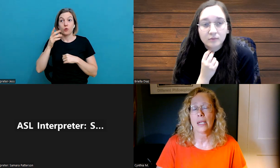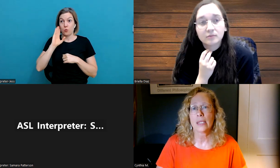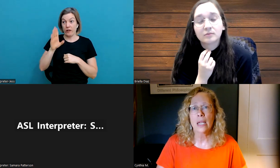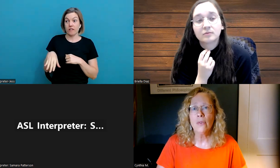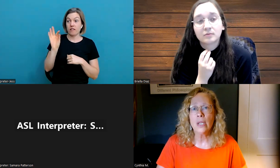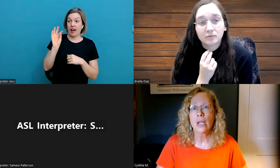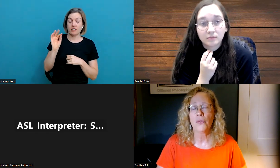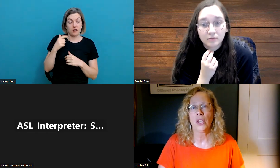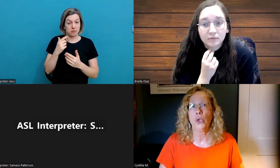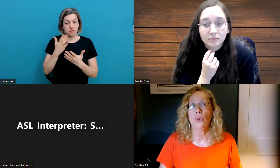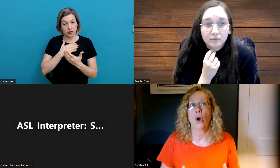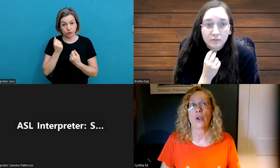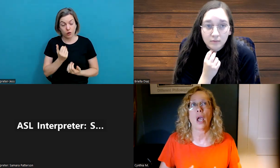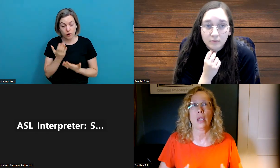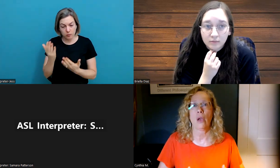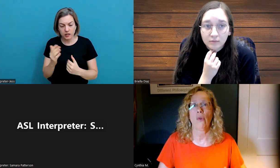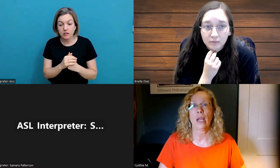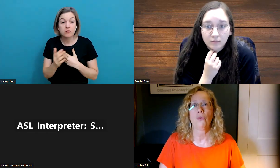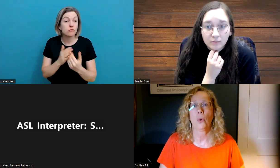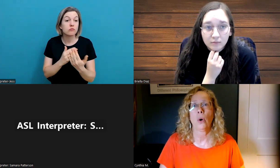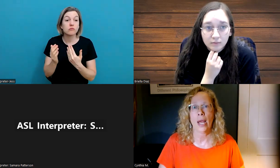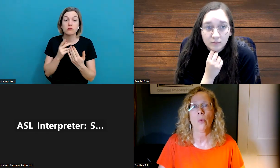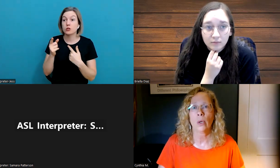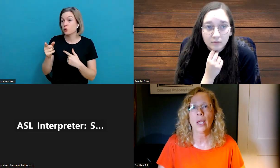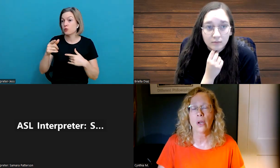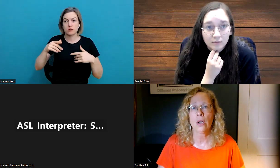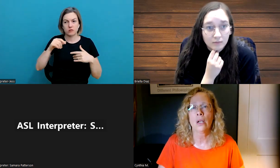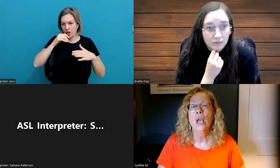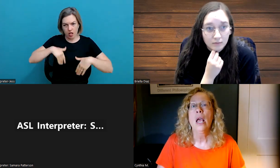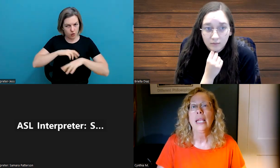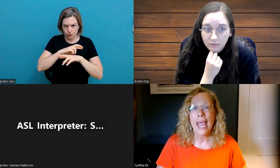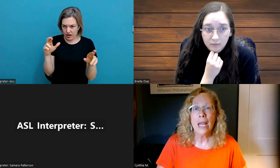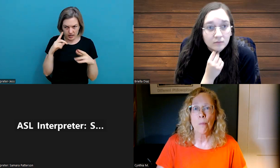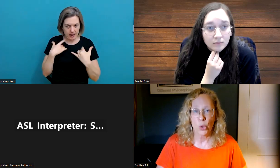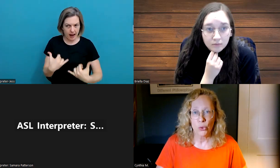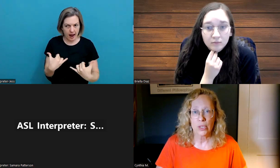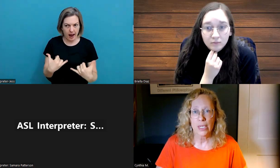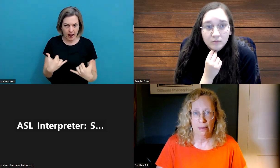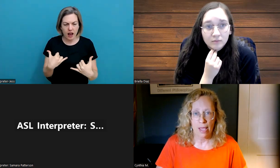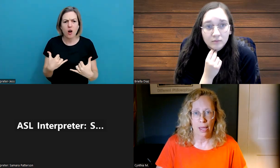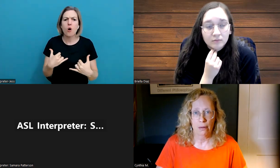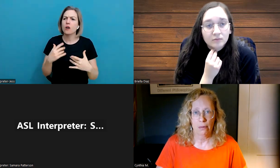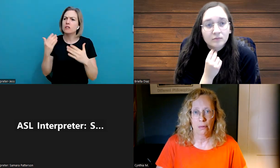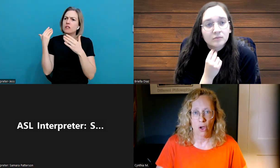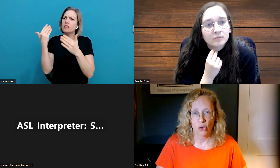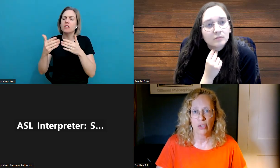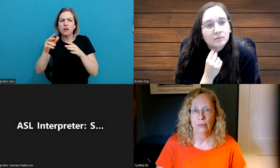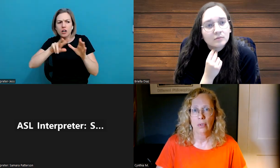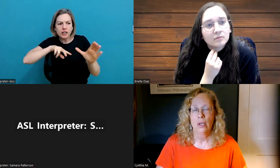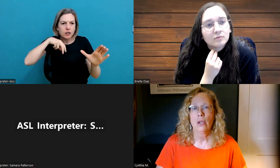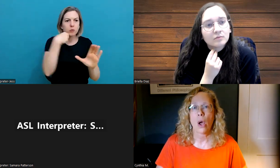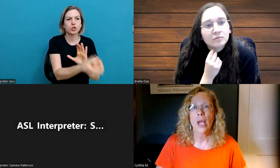recommend is, even if you are not yet ready for a working dog, get immersed in that